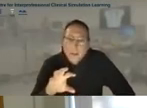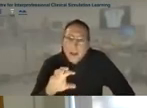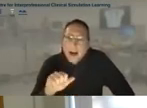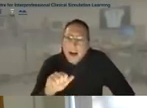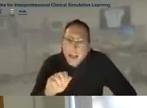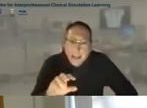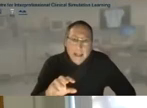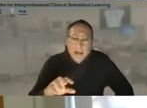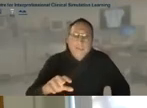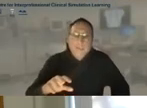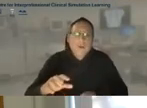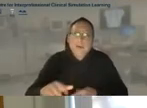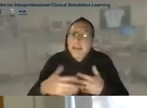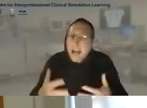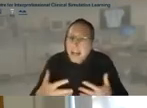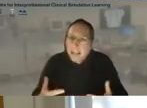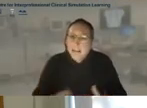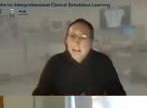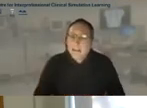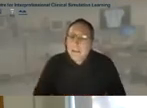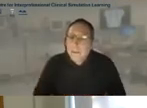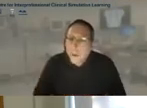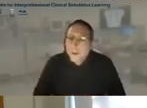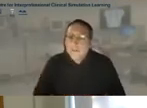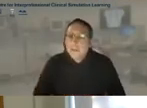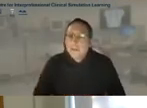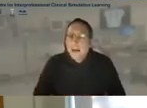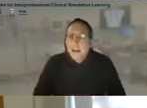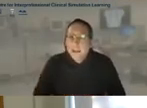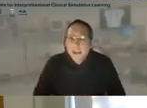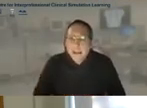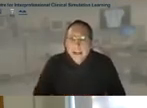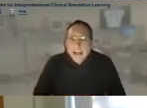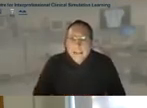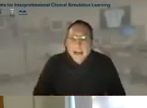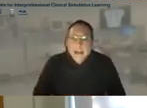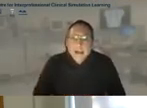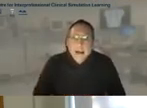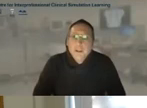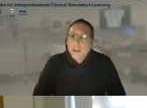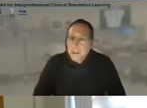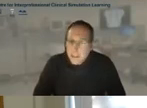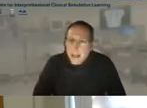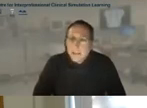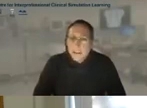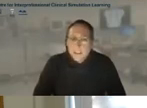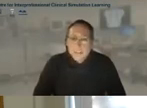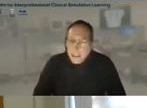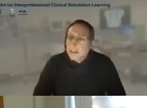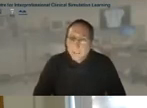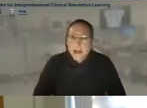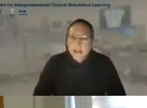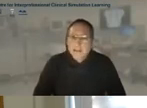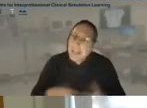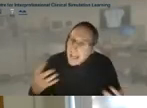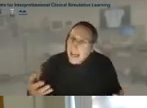with an eye and an ear for reenacting the role that you've been assigned. And then doing just that, just practicing